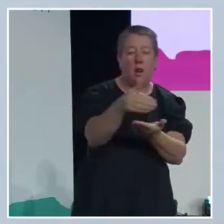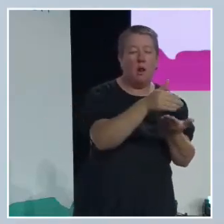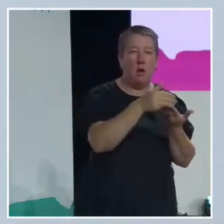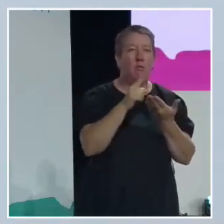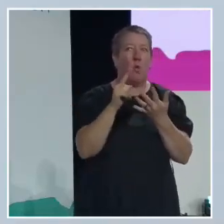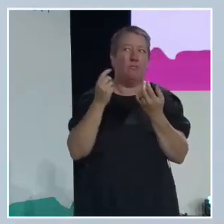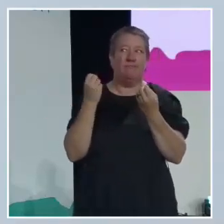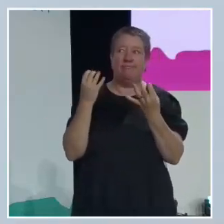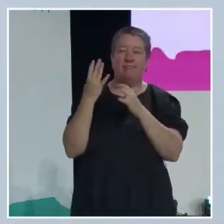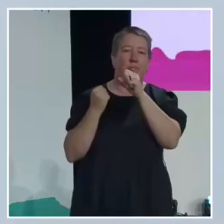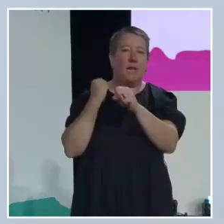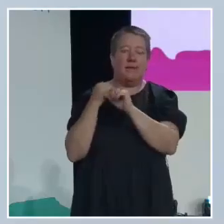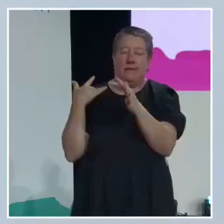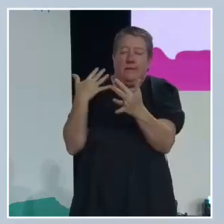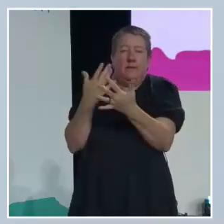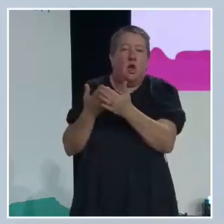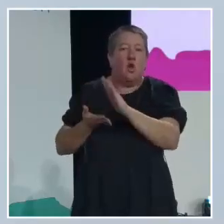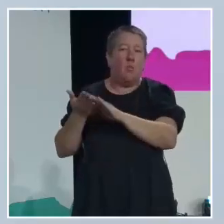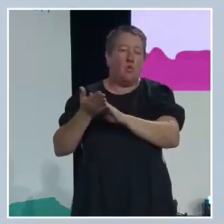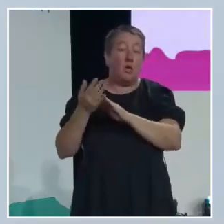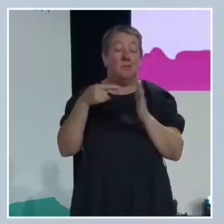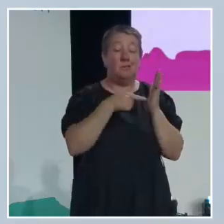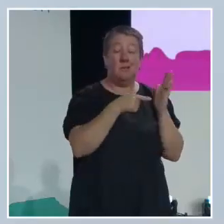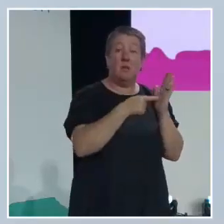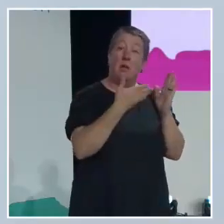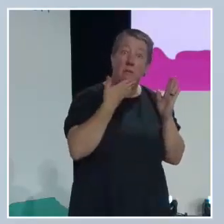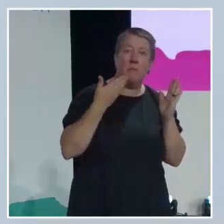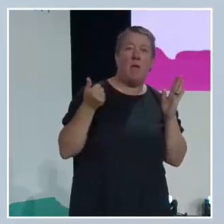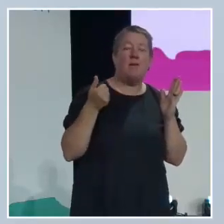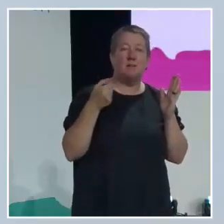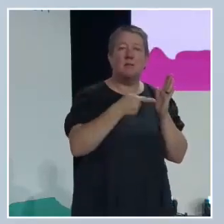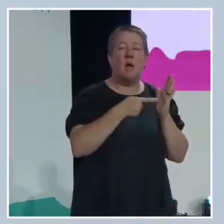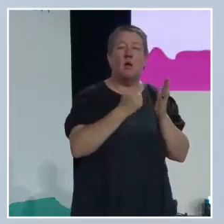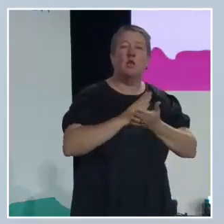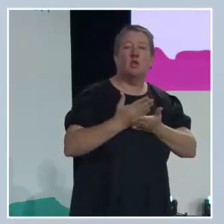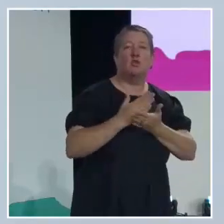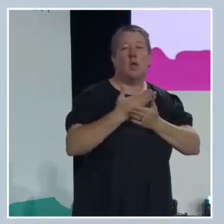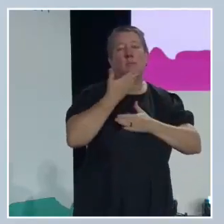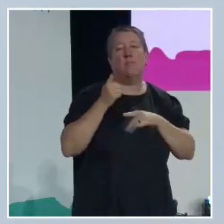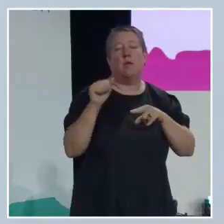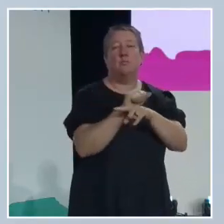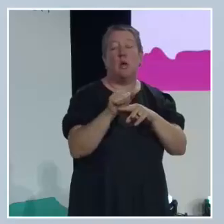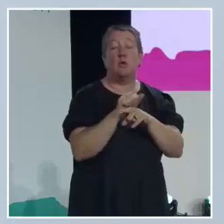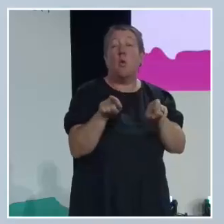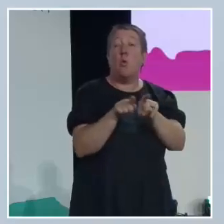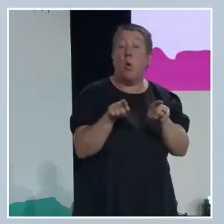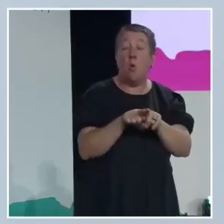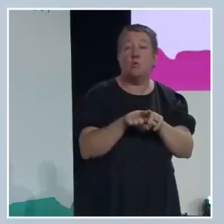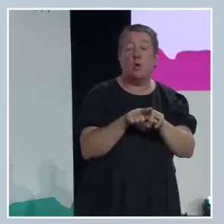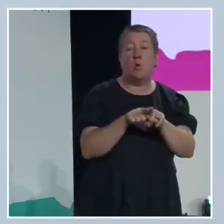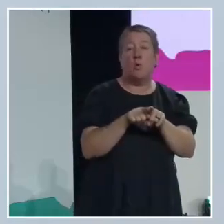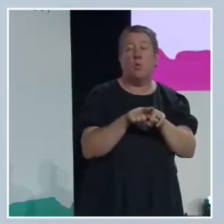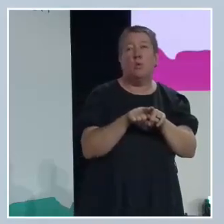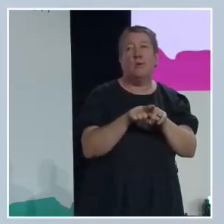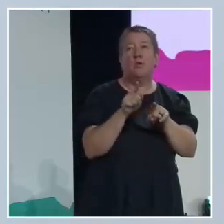operations. So it's the best reference book to share the best practices and also to come up with